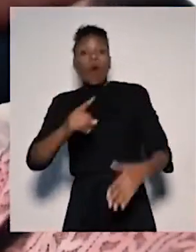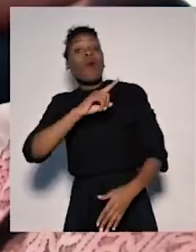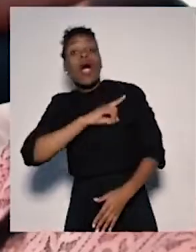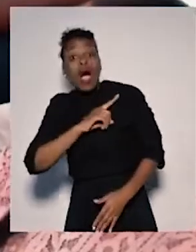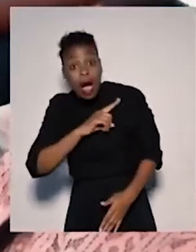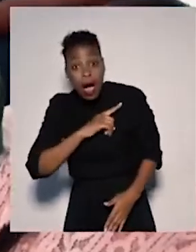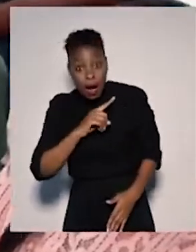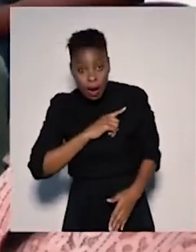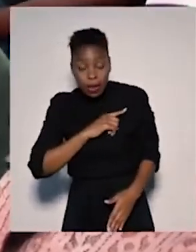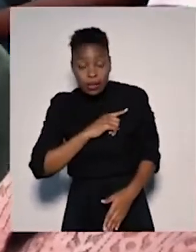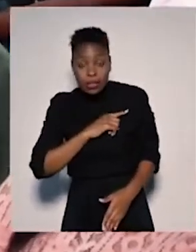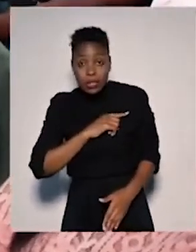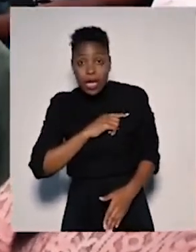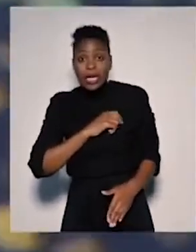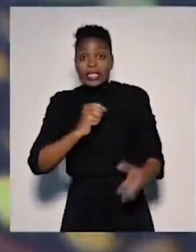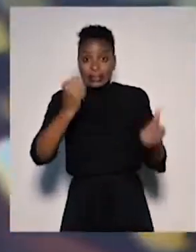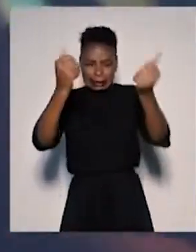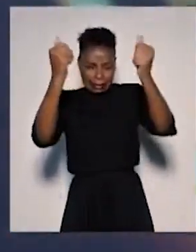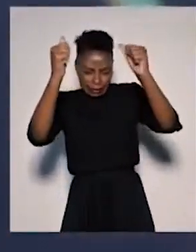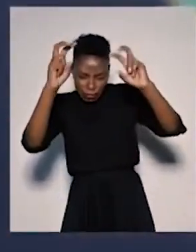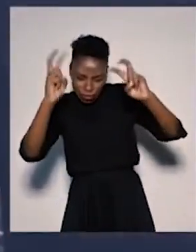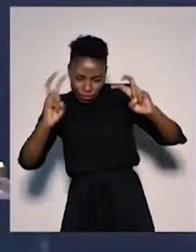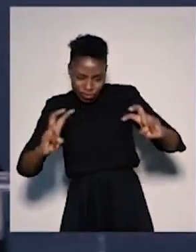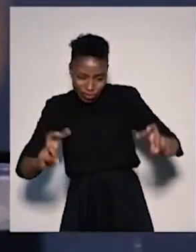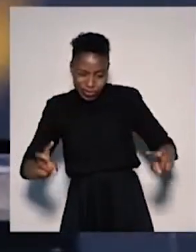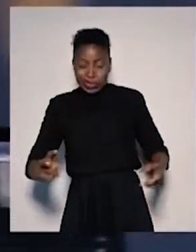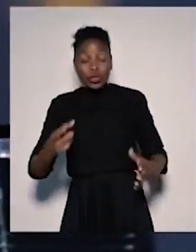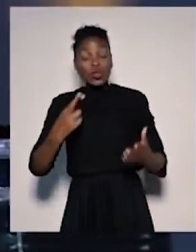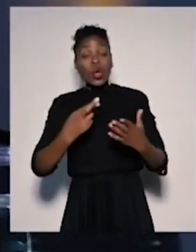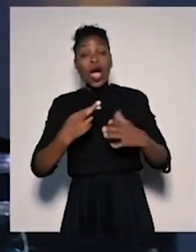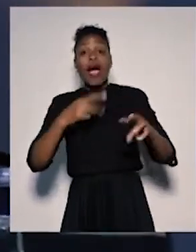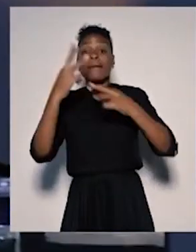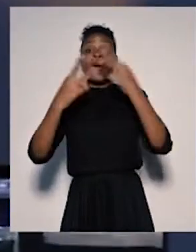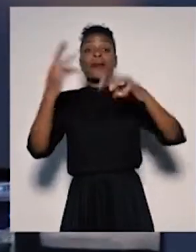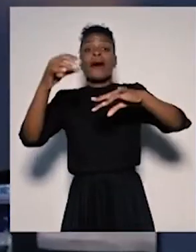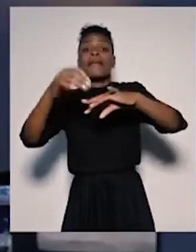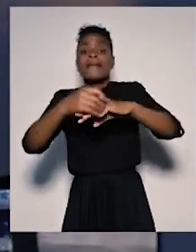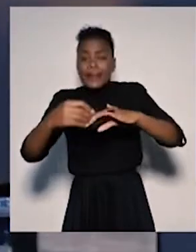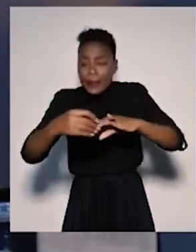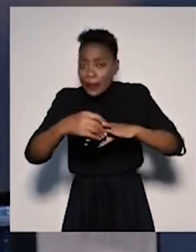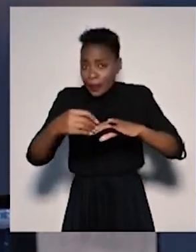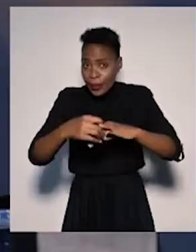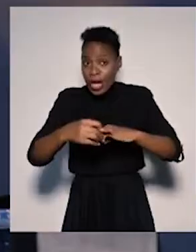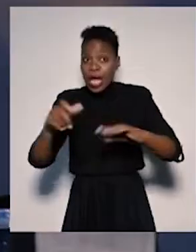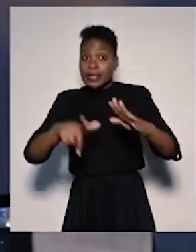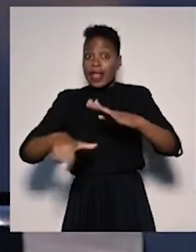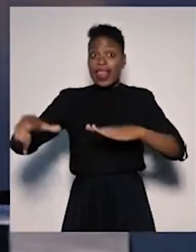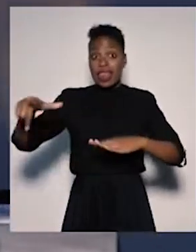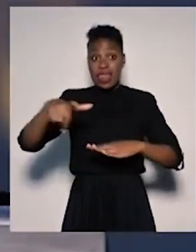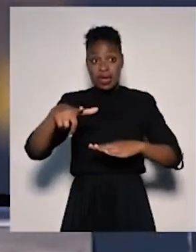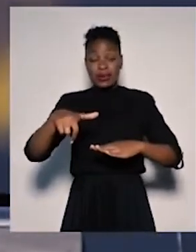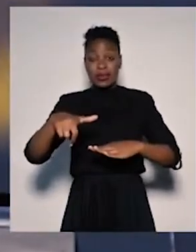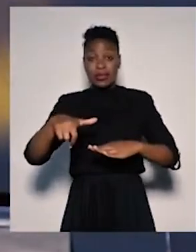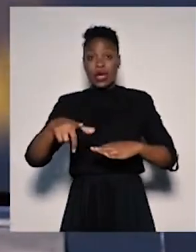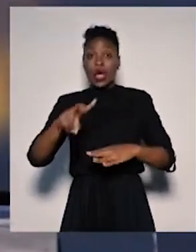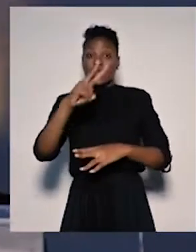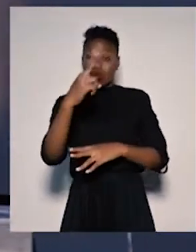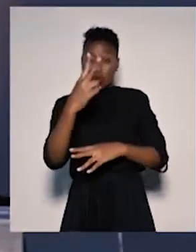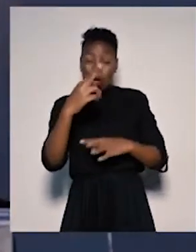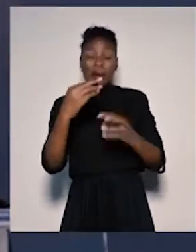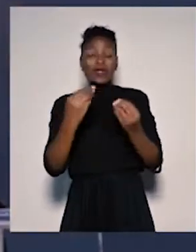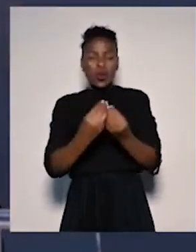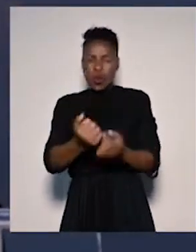Because statistics show when people marry, when they already are at a certain stage in their lives, you bring two people